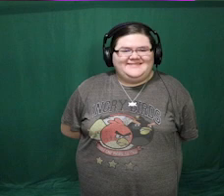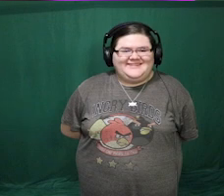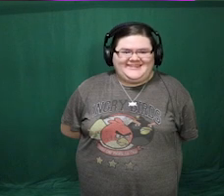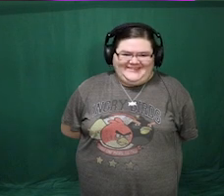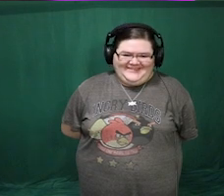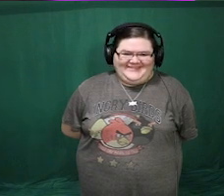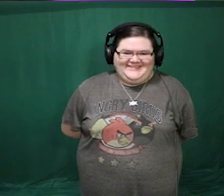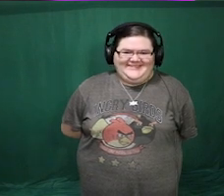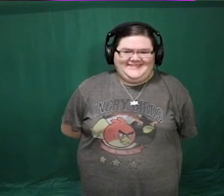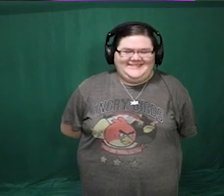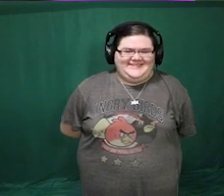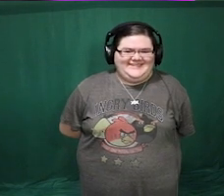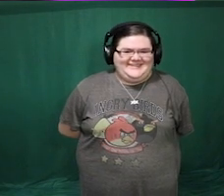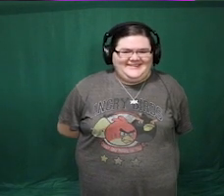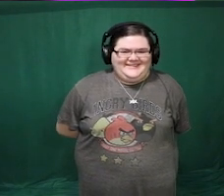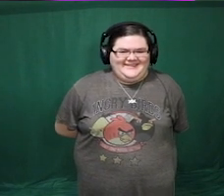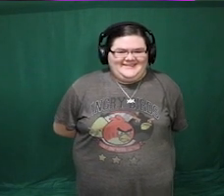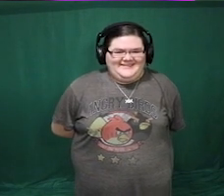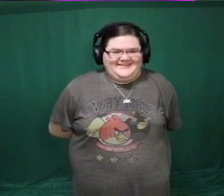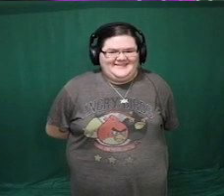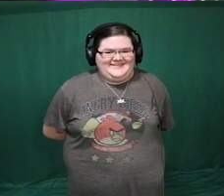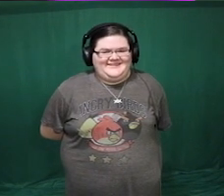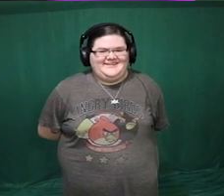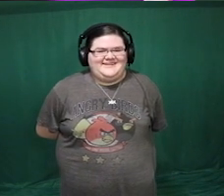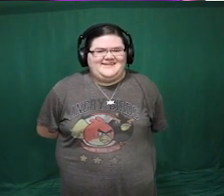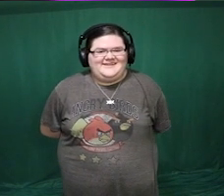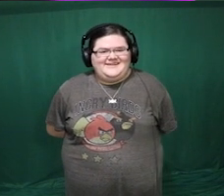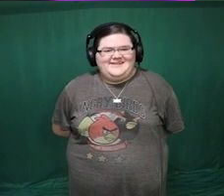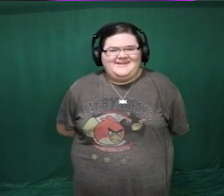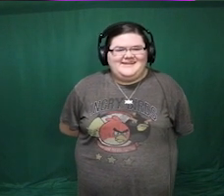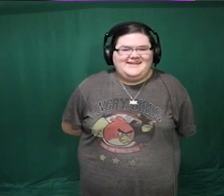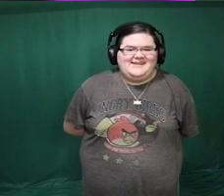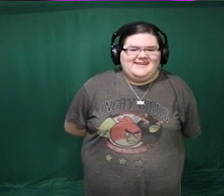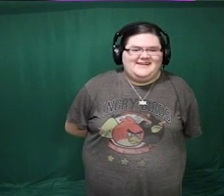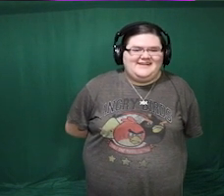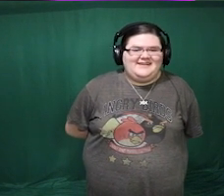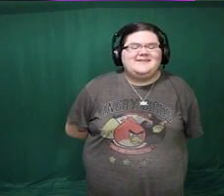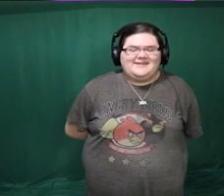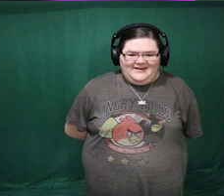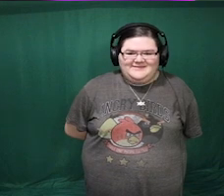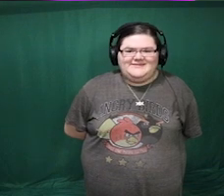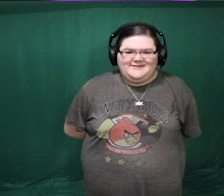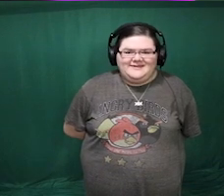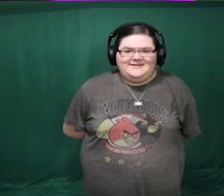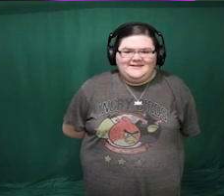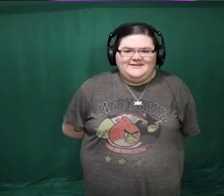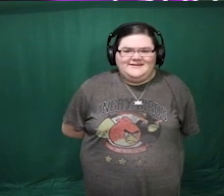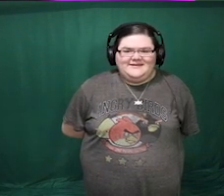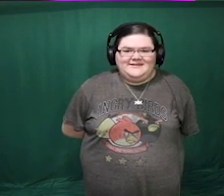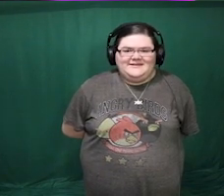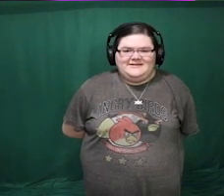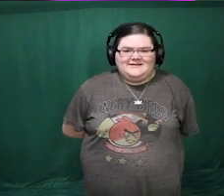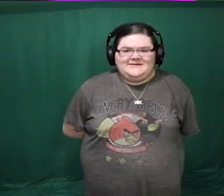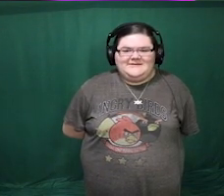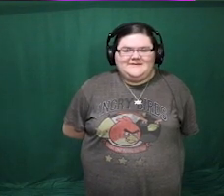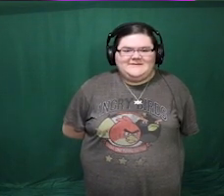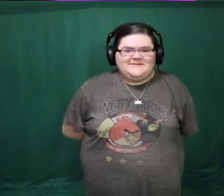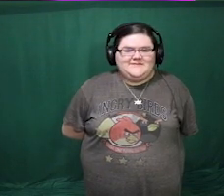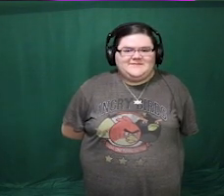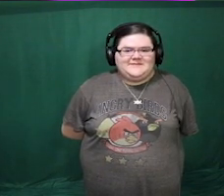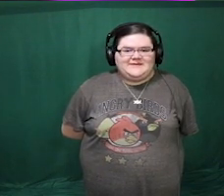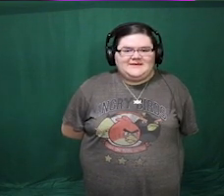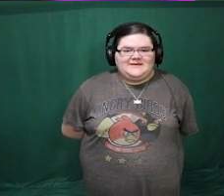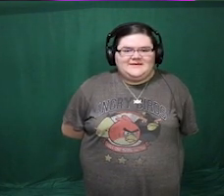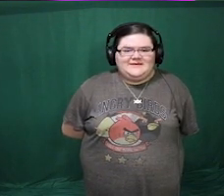Fuck! I was gonna... But you went for Harry Potter. Yeah. Let's go!